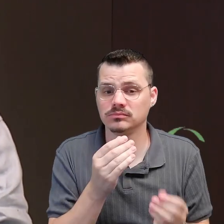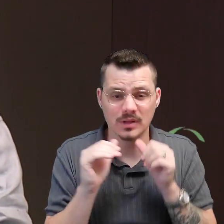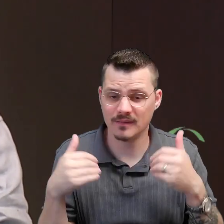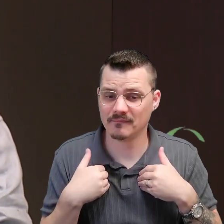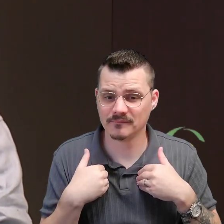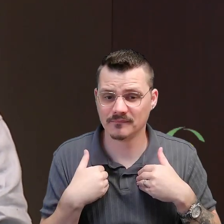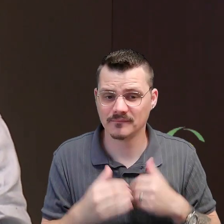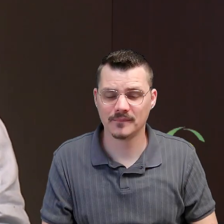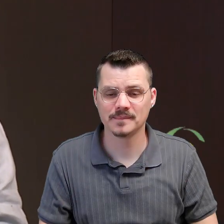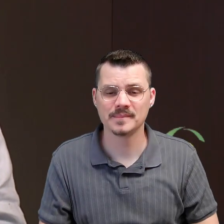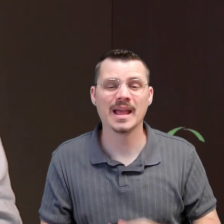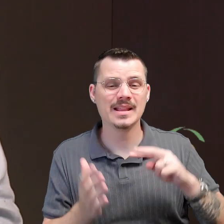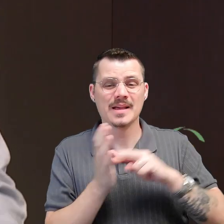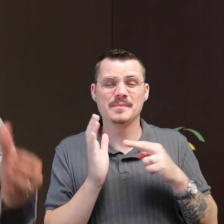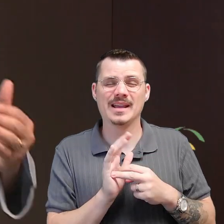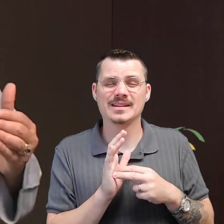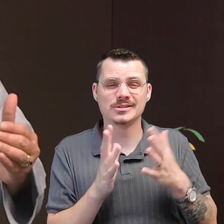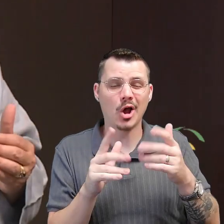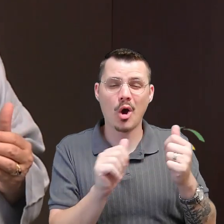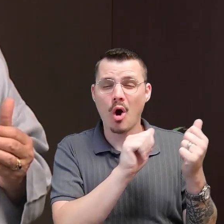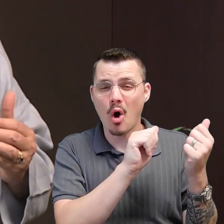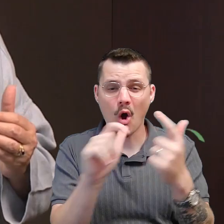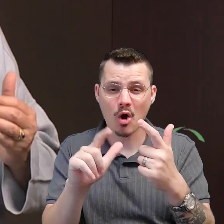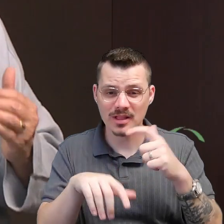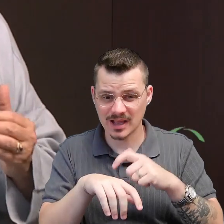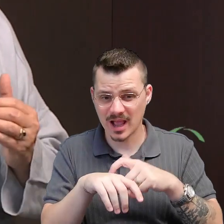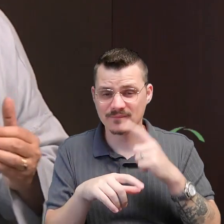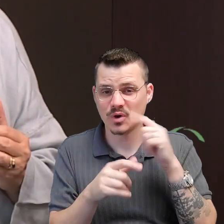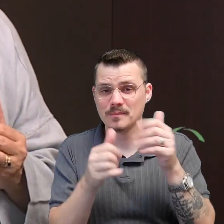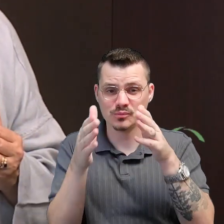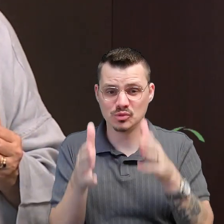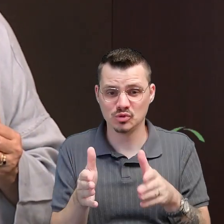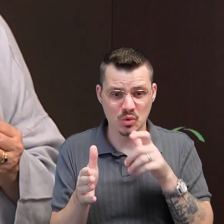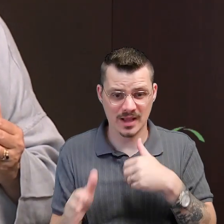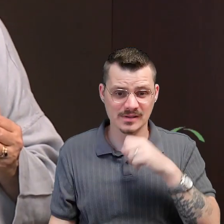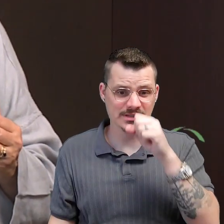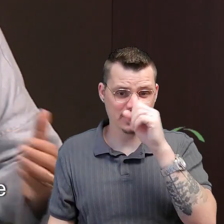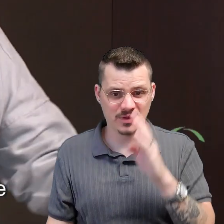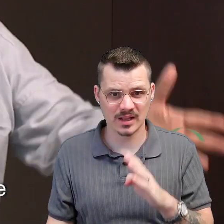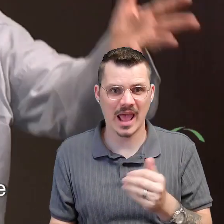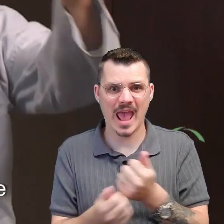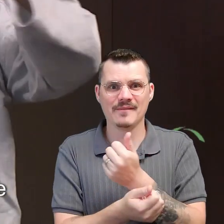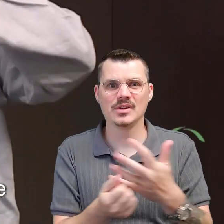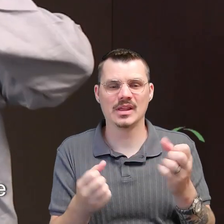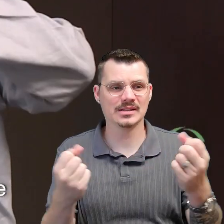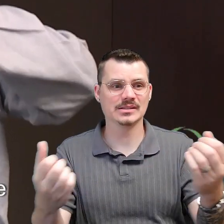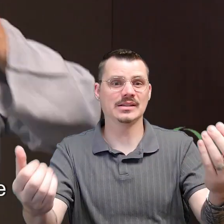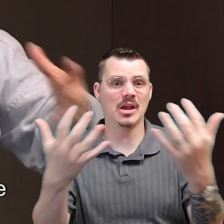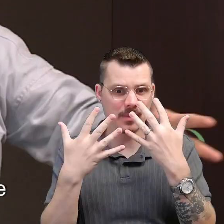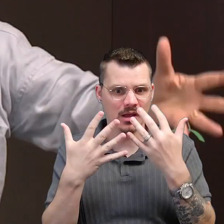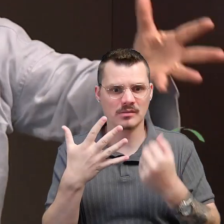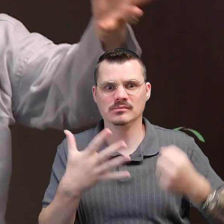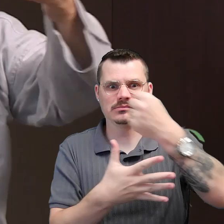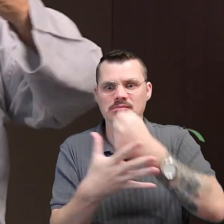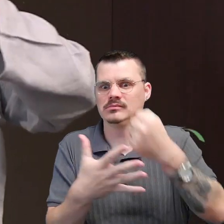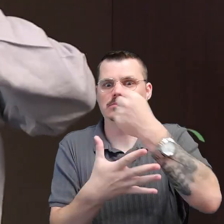absent, which means that at all times, for a person with schizophrenia, everything's coming in at the